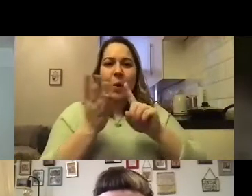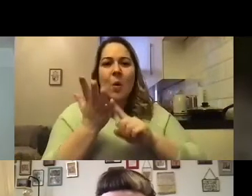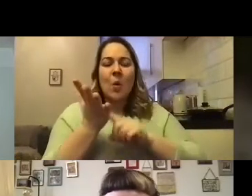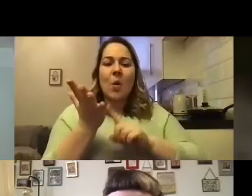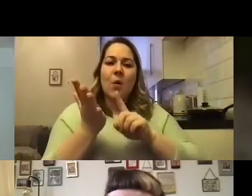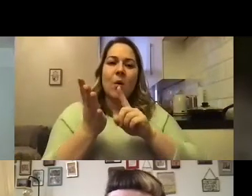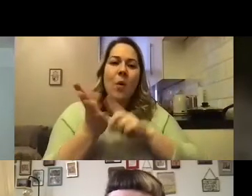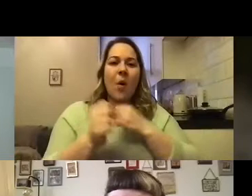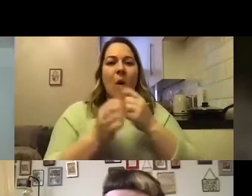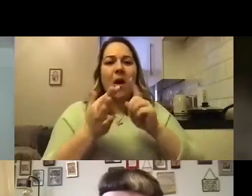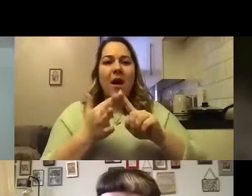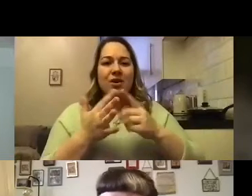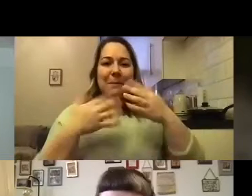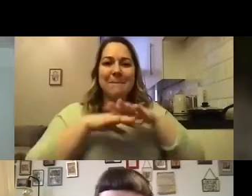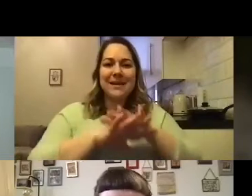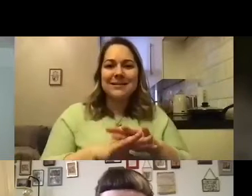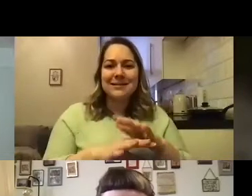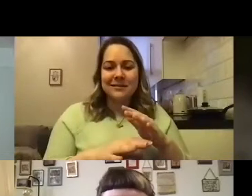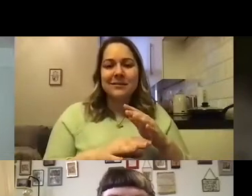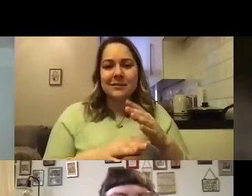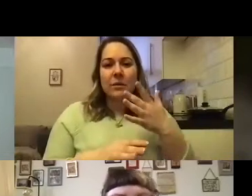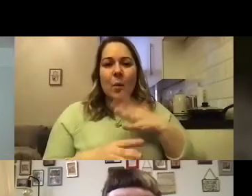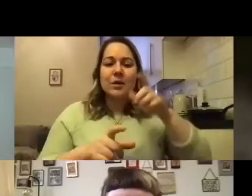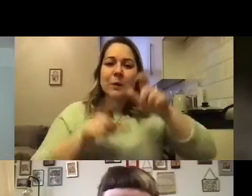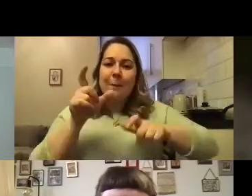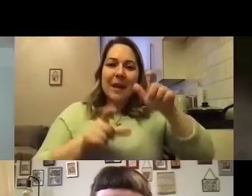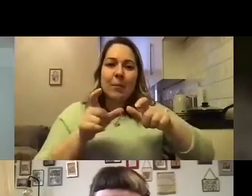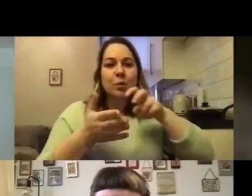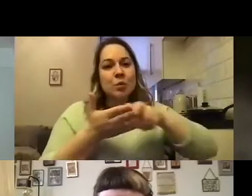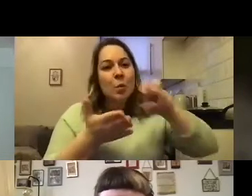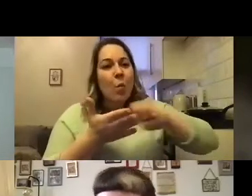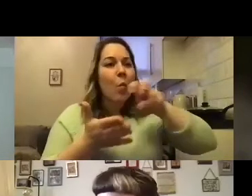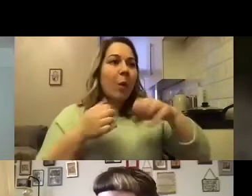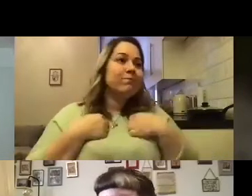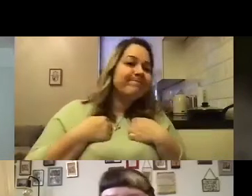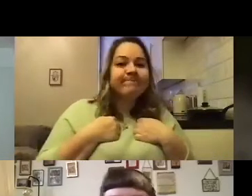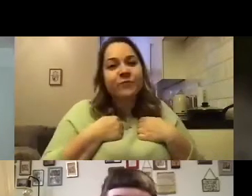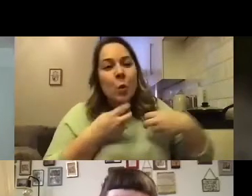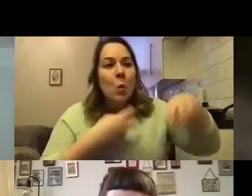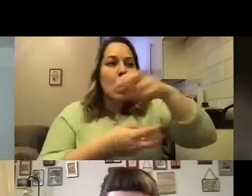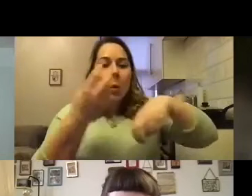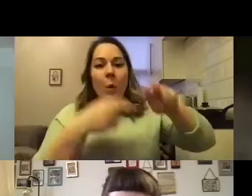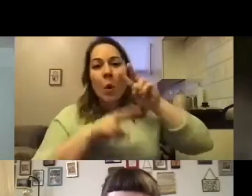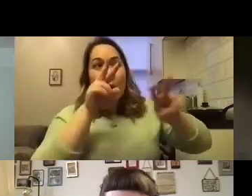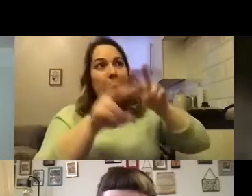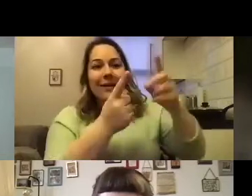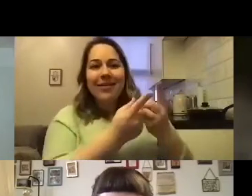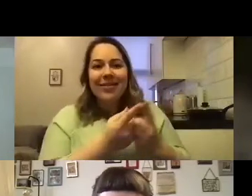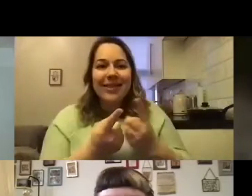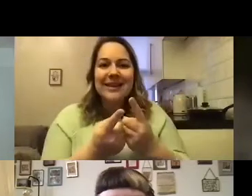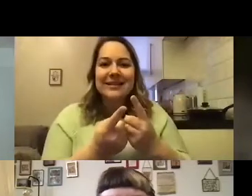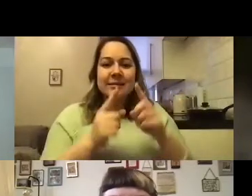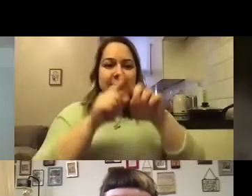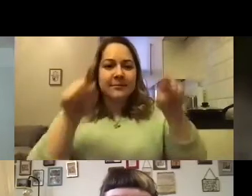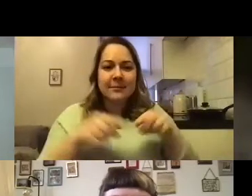life. And we wanted people to walk the tour, being able to kind of look at some of these images and